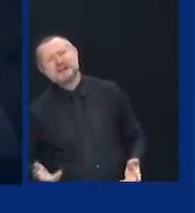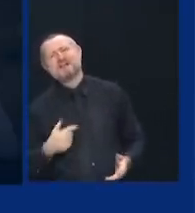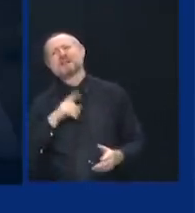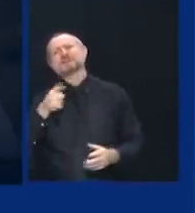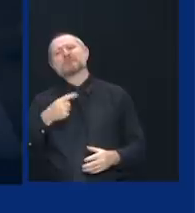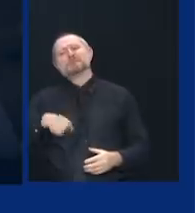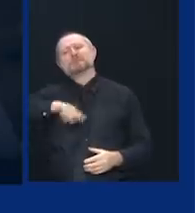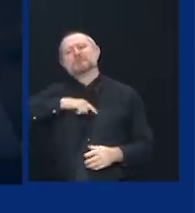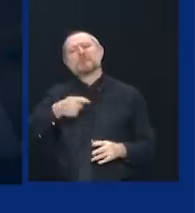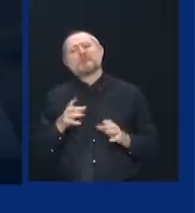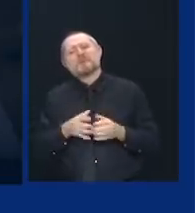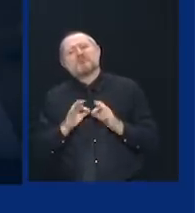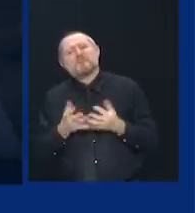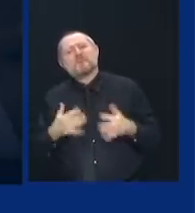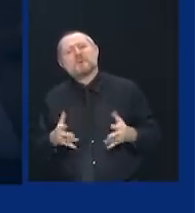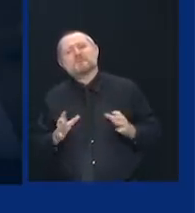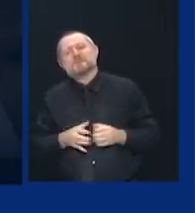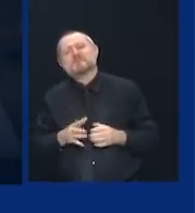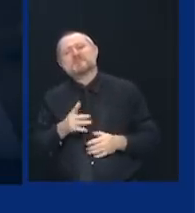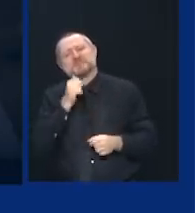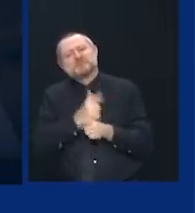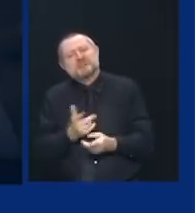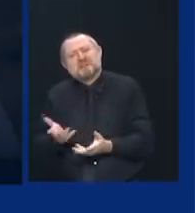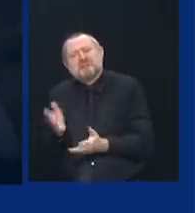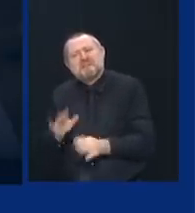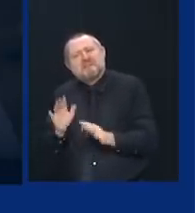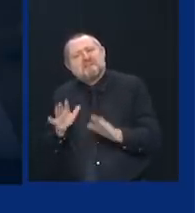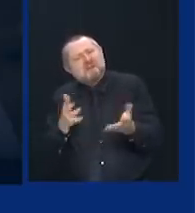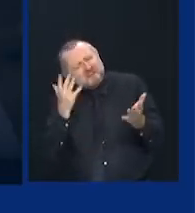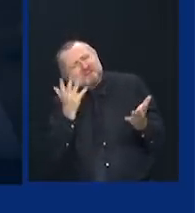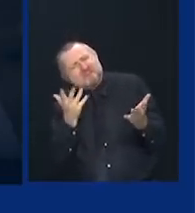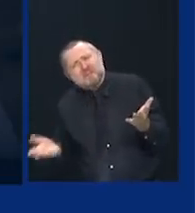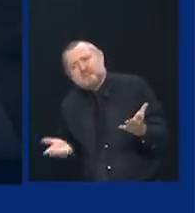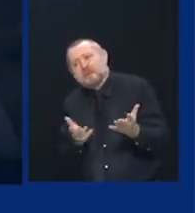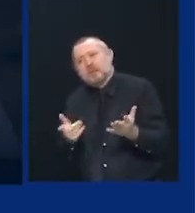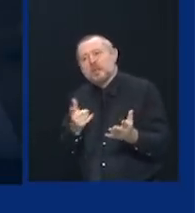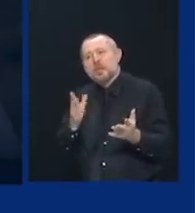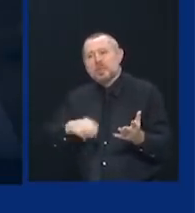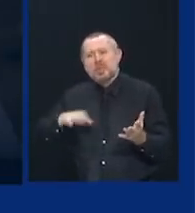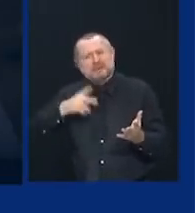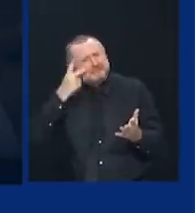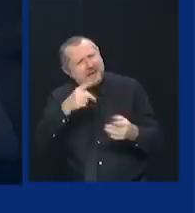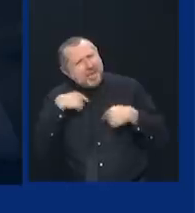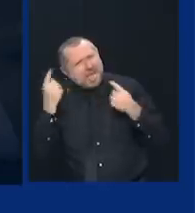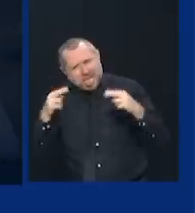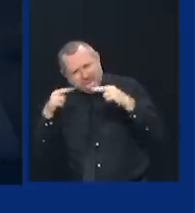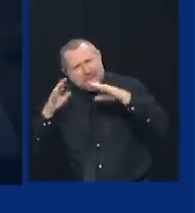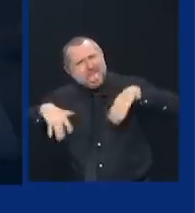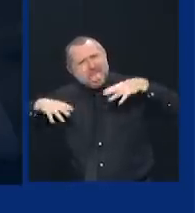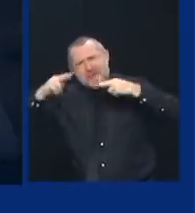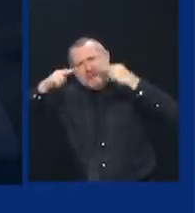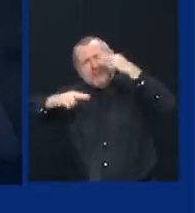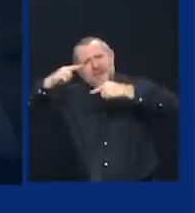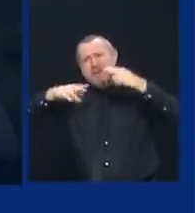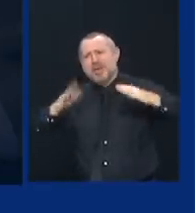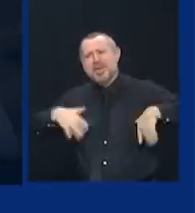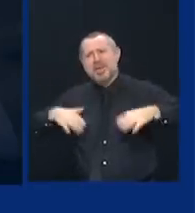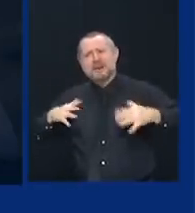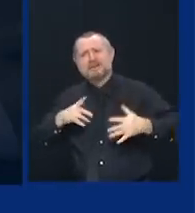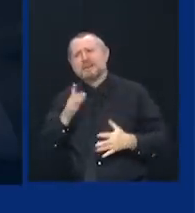your family. Your sisters, they miss you, they haven't seen you, they're crazy about you, they love you,